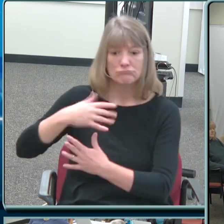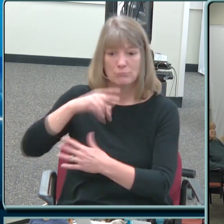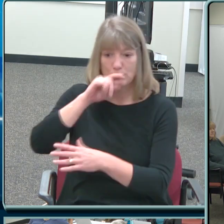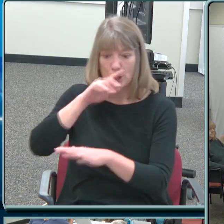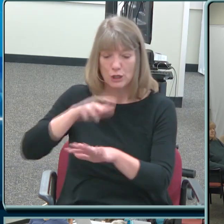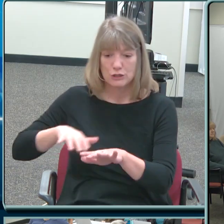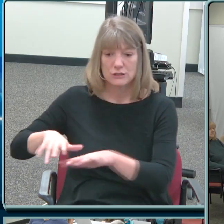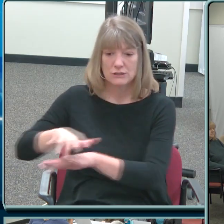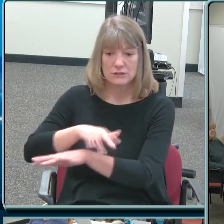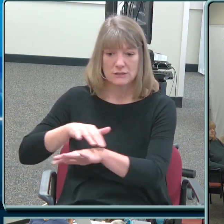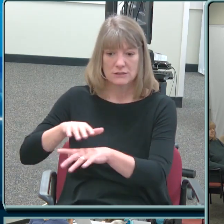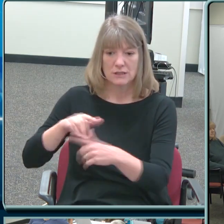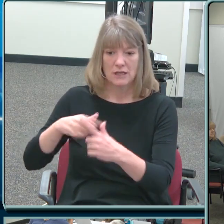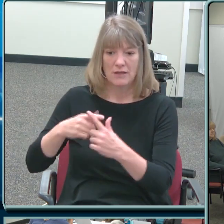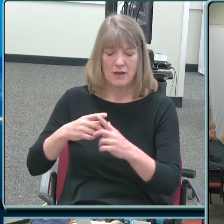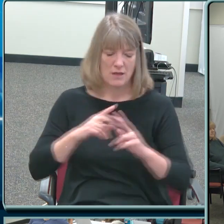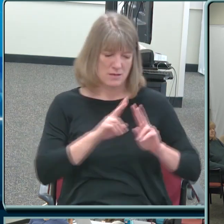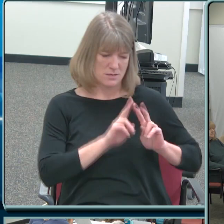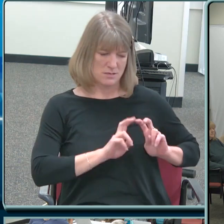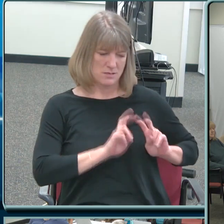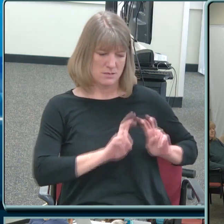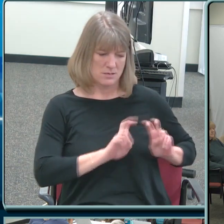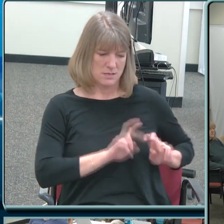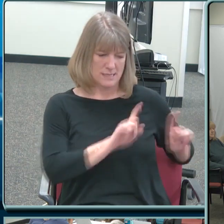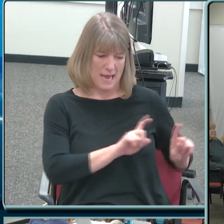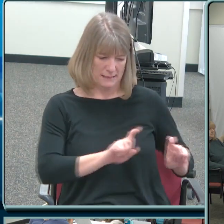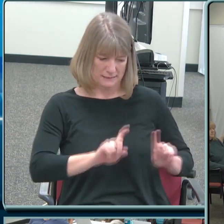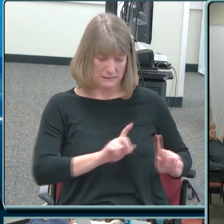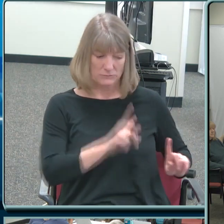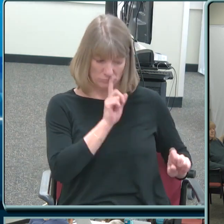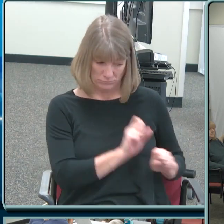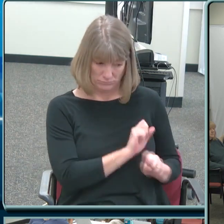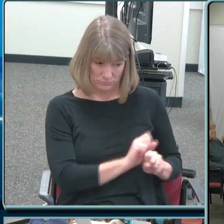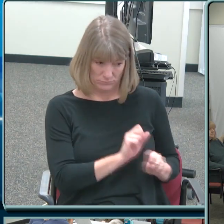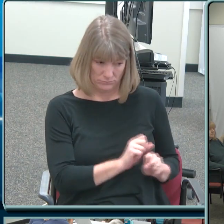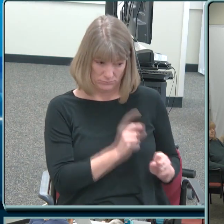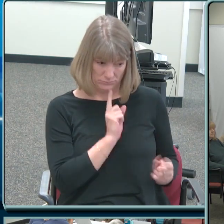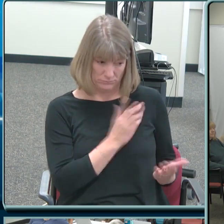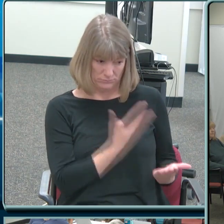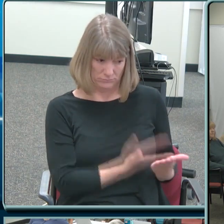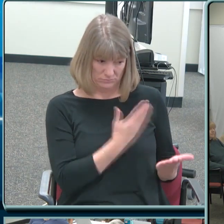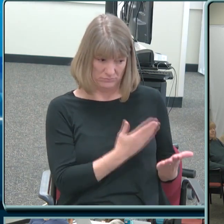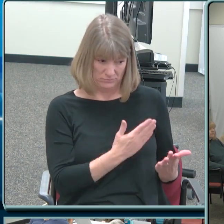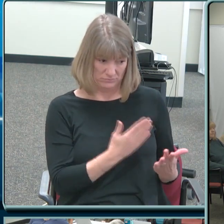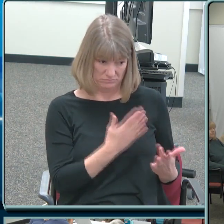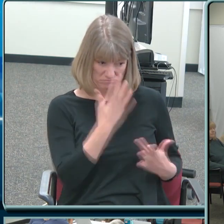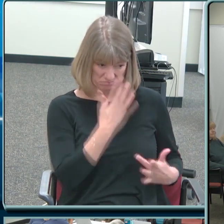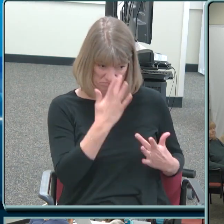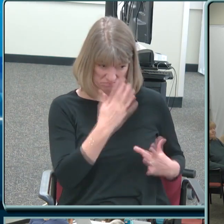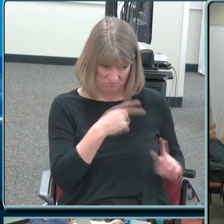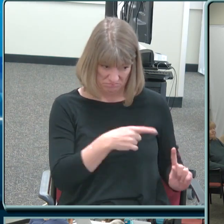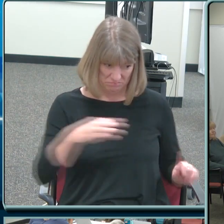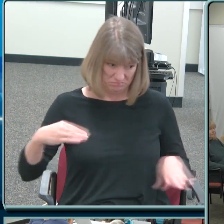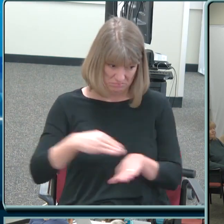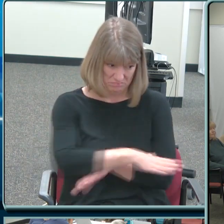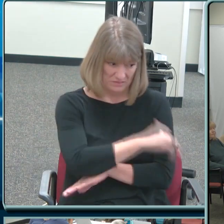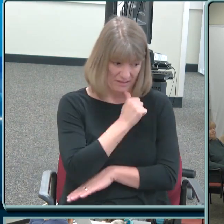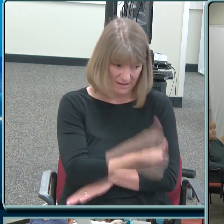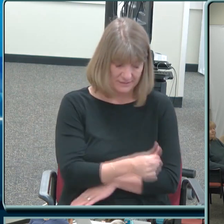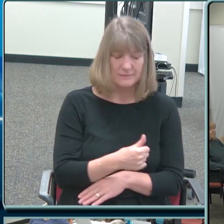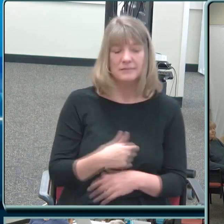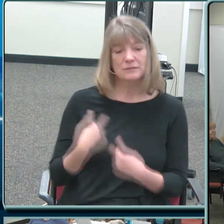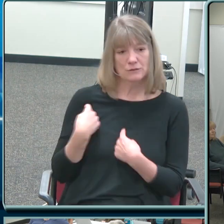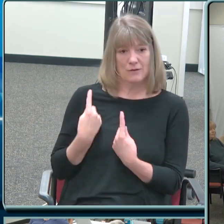birds, they get monitored, they get tested, just to make sure that we're not showing evidence that it's in fact being introduced into the human population.